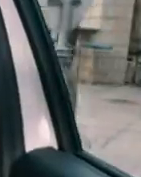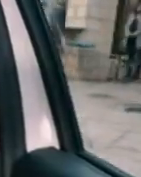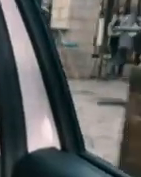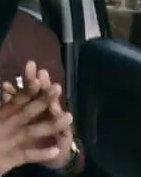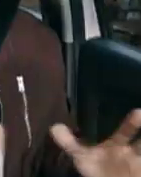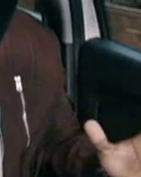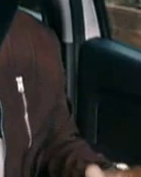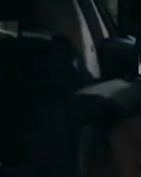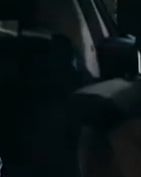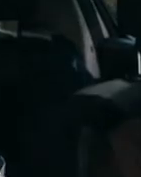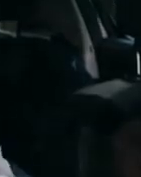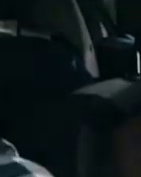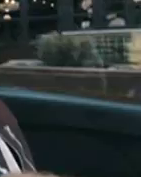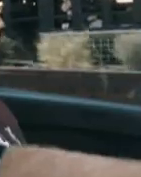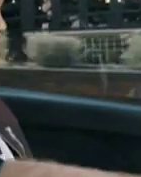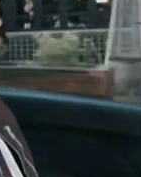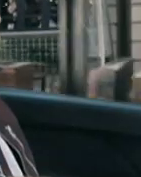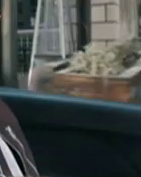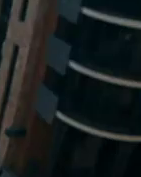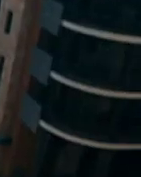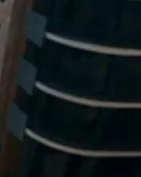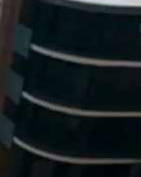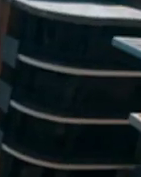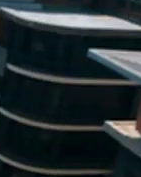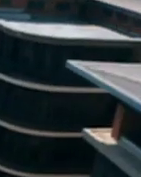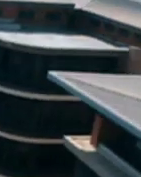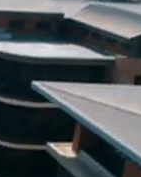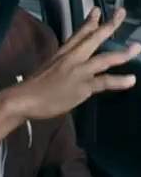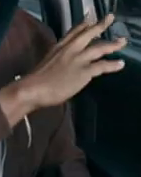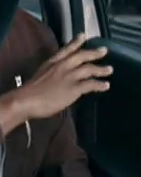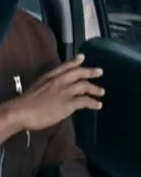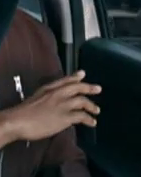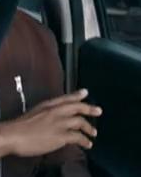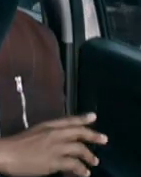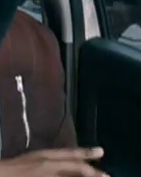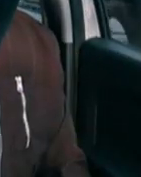experience with Outsurance? 3 words. Fresh, vibrant, and lekker.